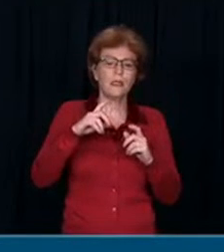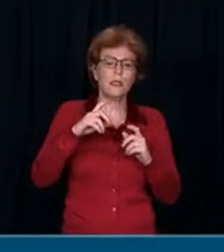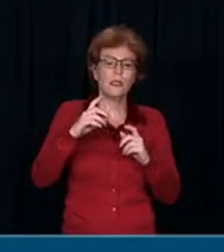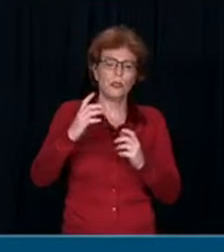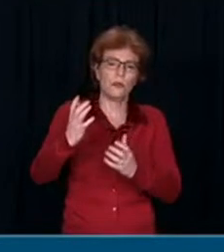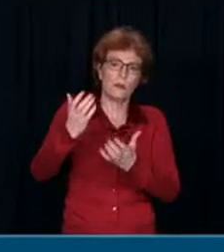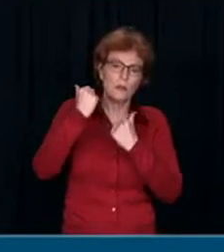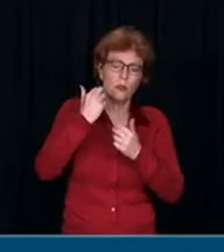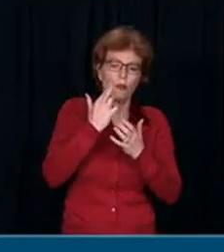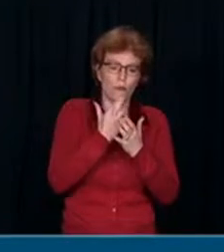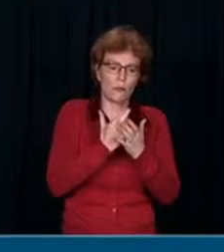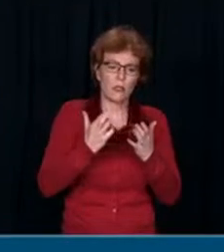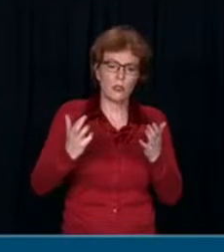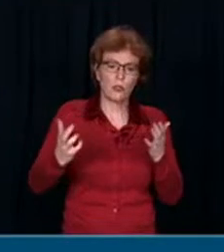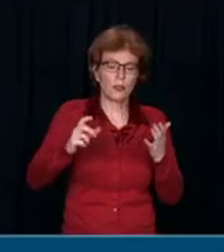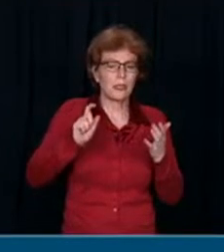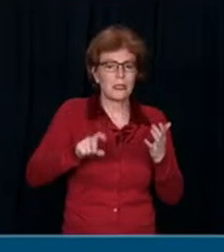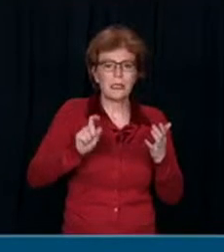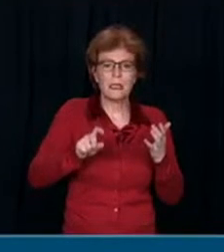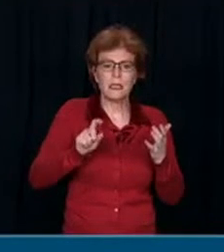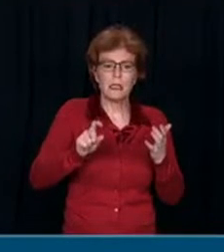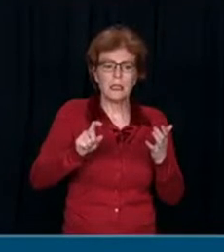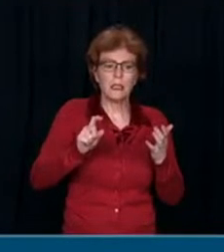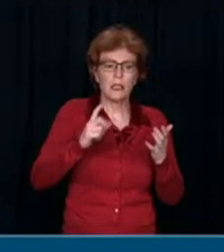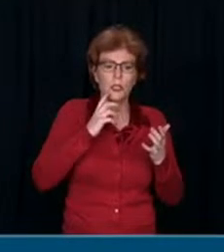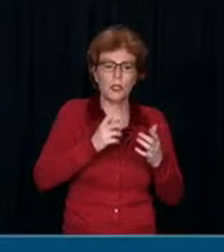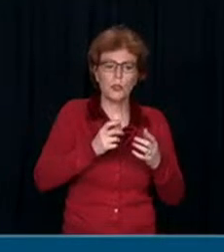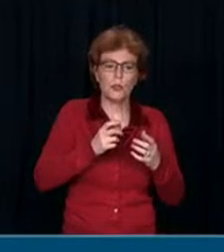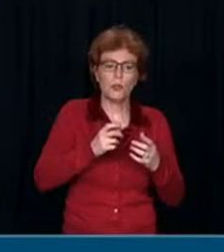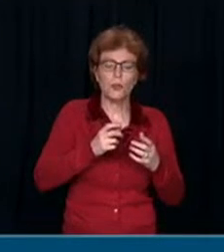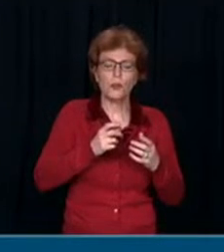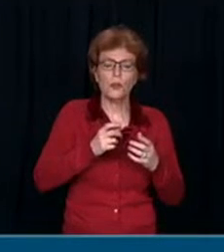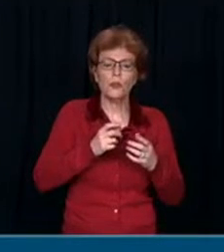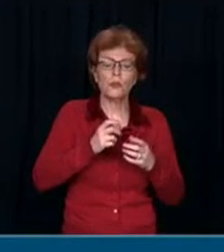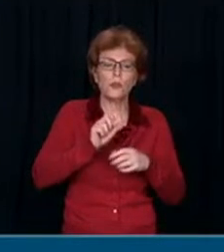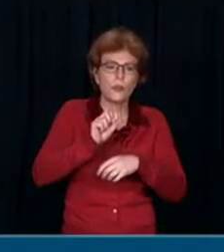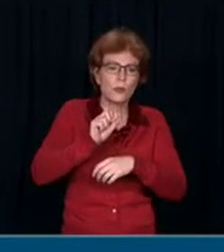resources needed to combat these